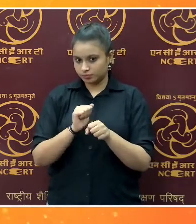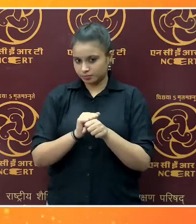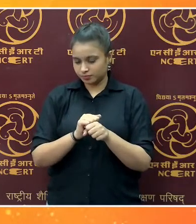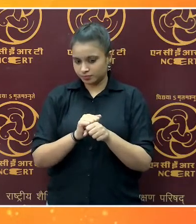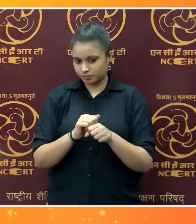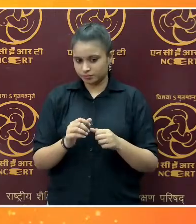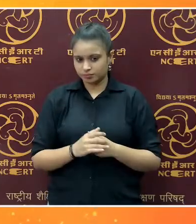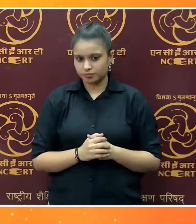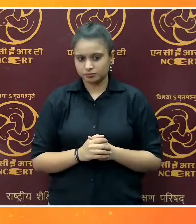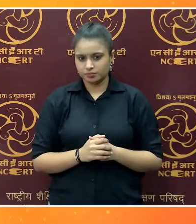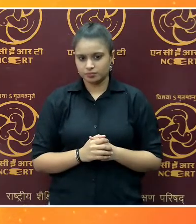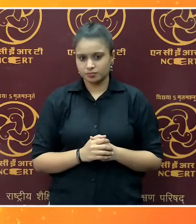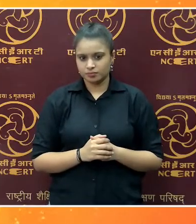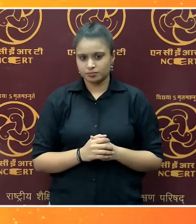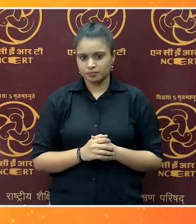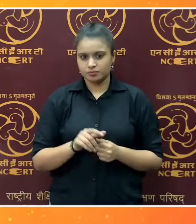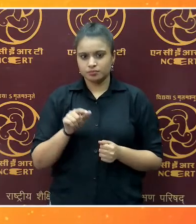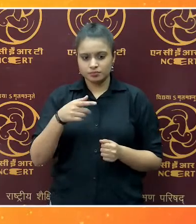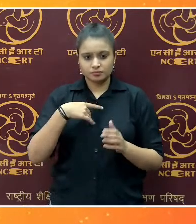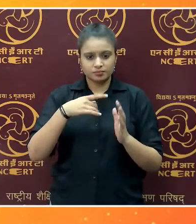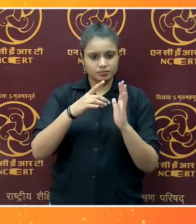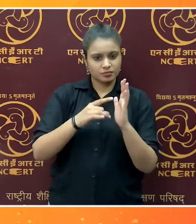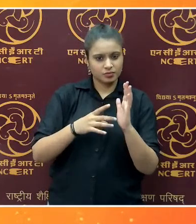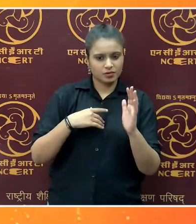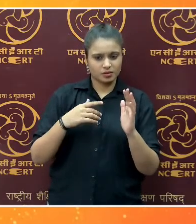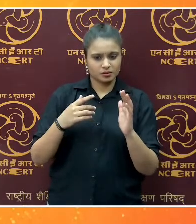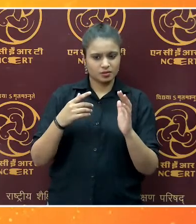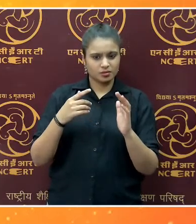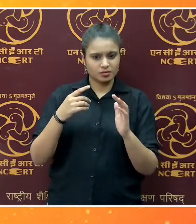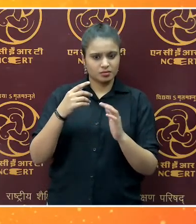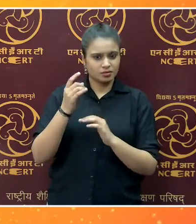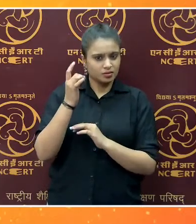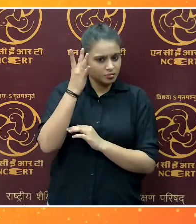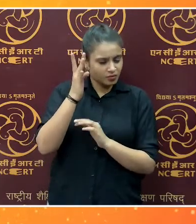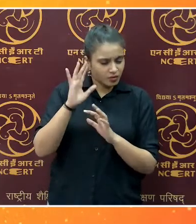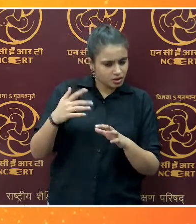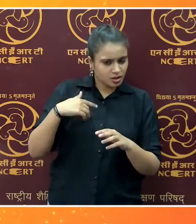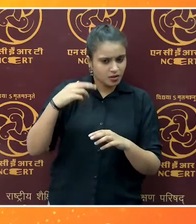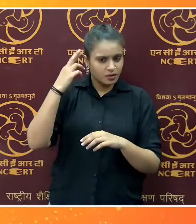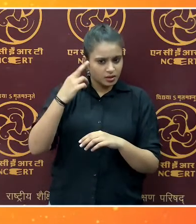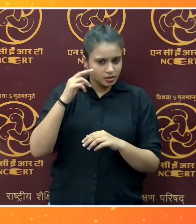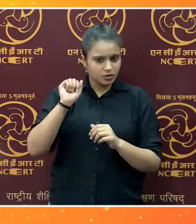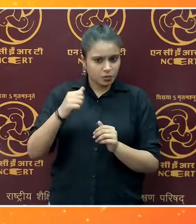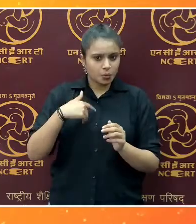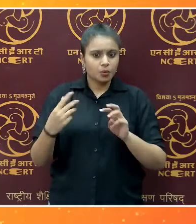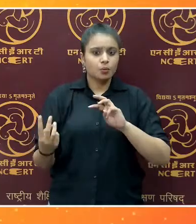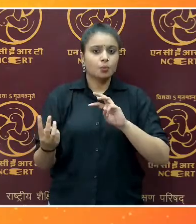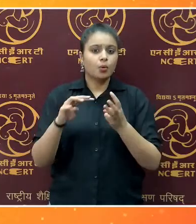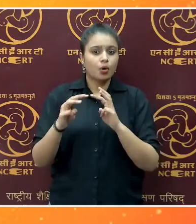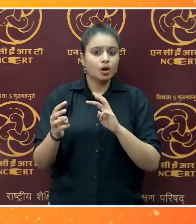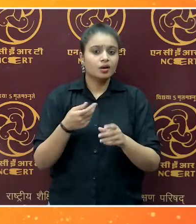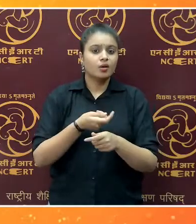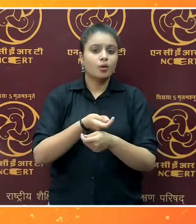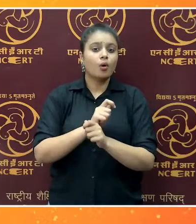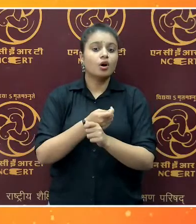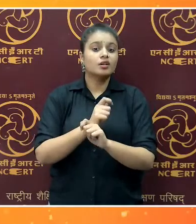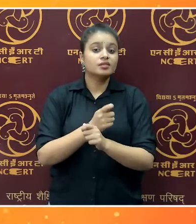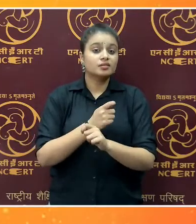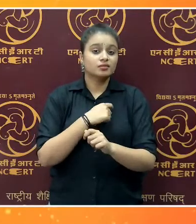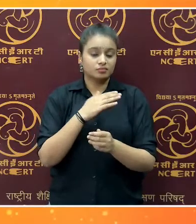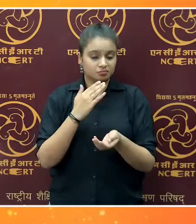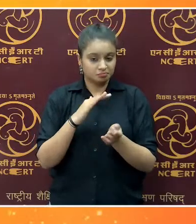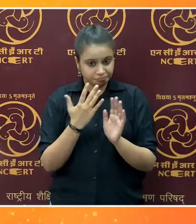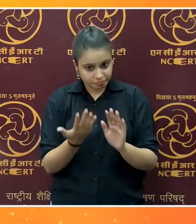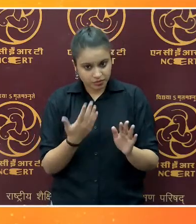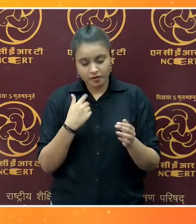was deeply disturbed, especially in the First World War, by the suffering of the war horses. His horses were still